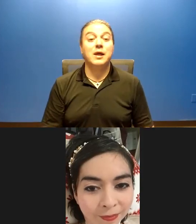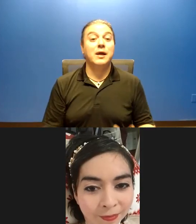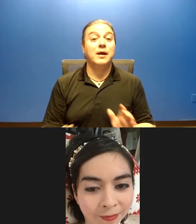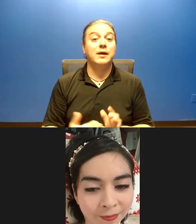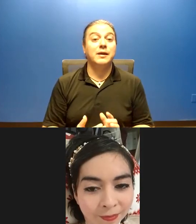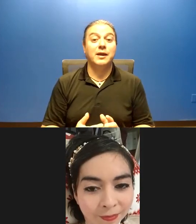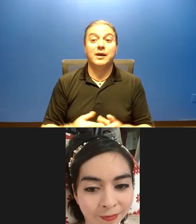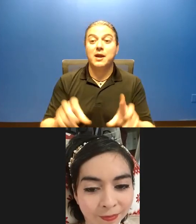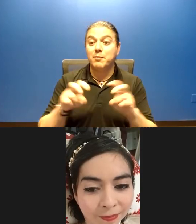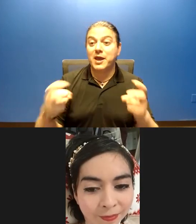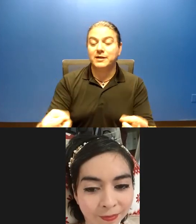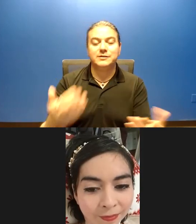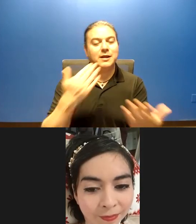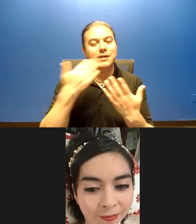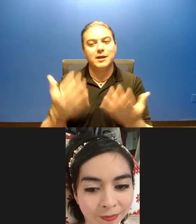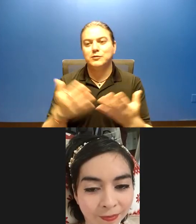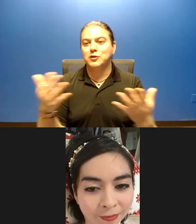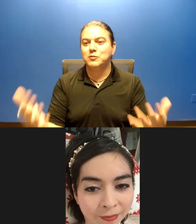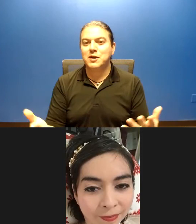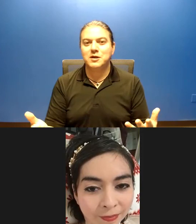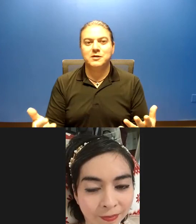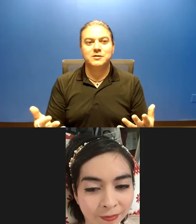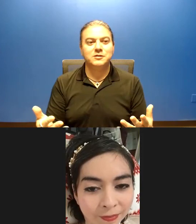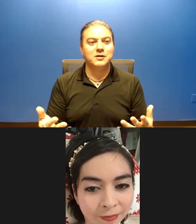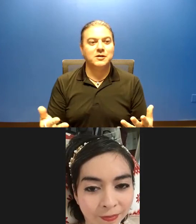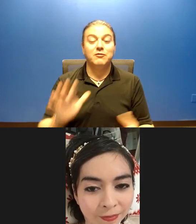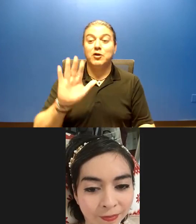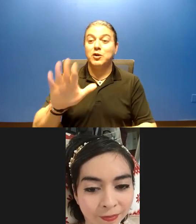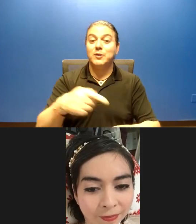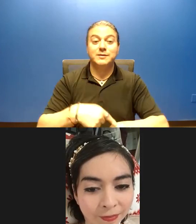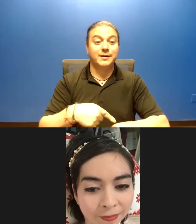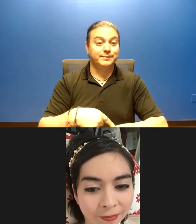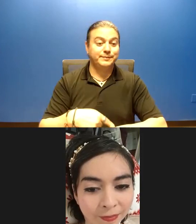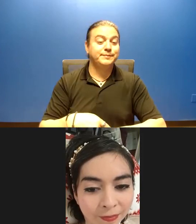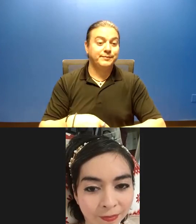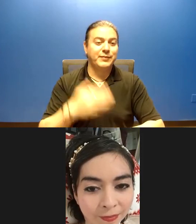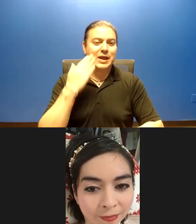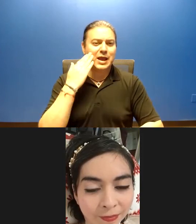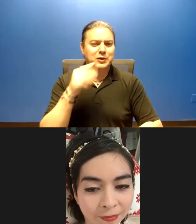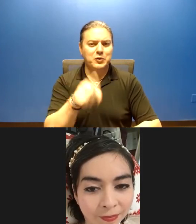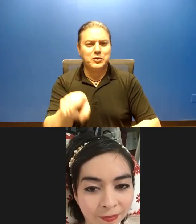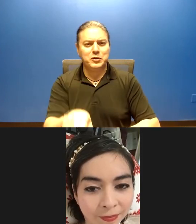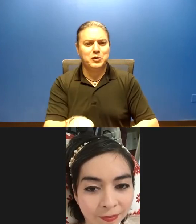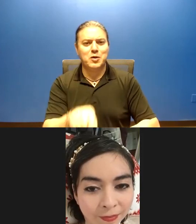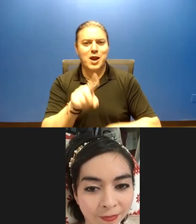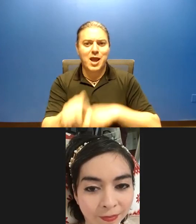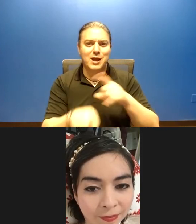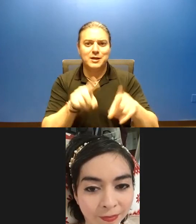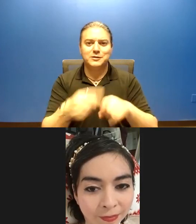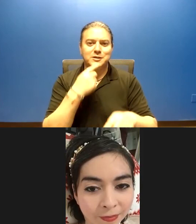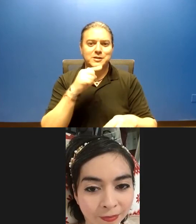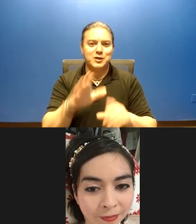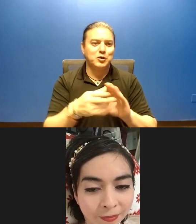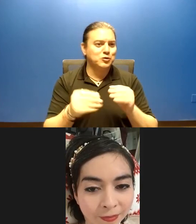panelists, thank you so much for taking the time. I know that you are asked to repeat your stories over and